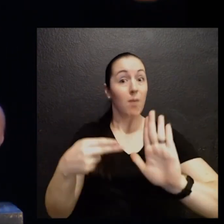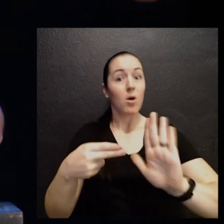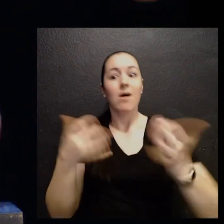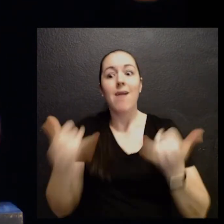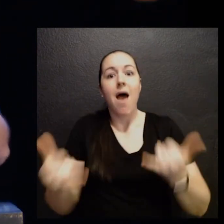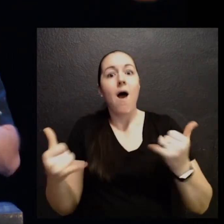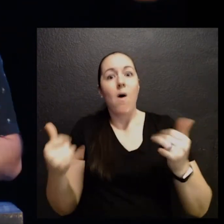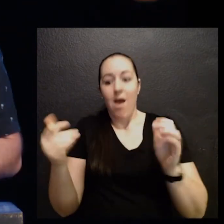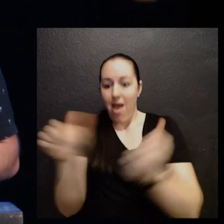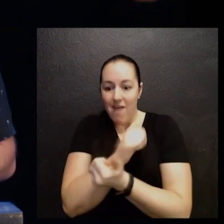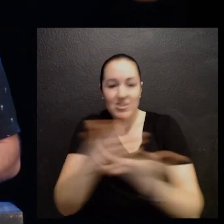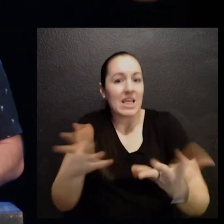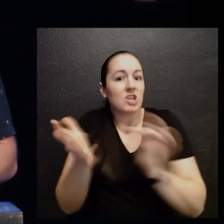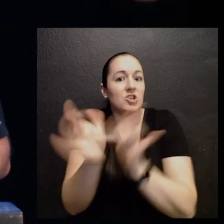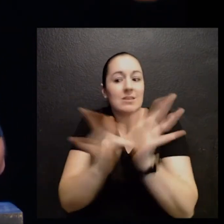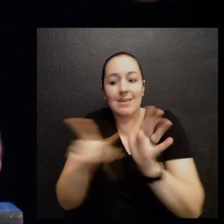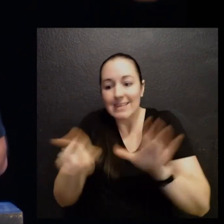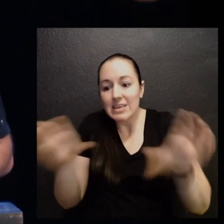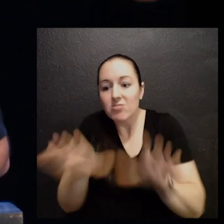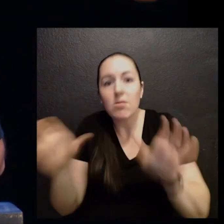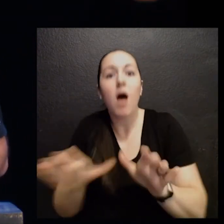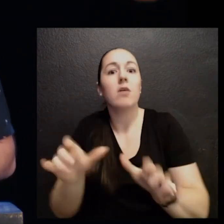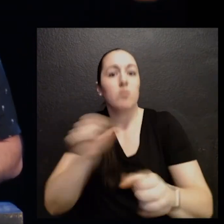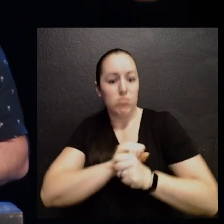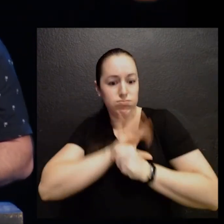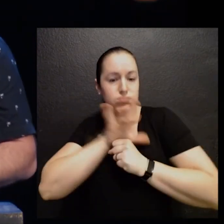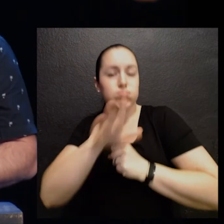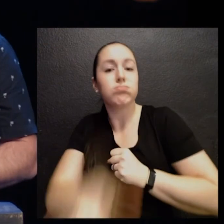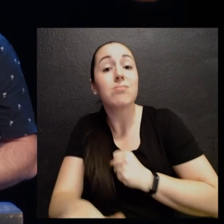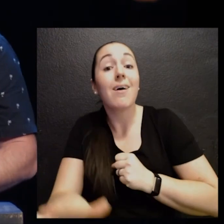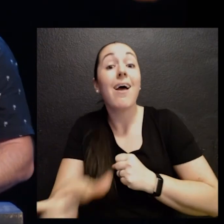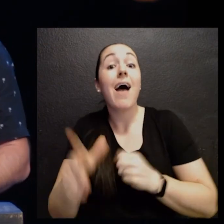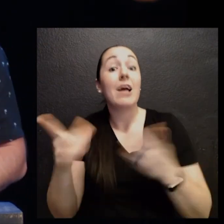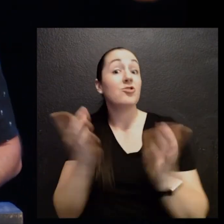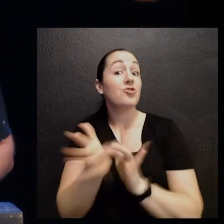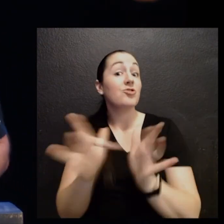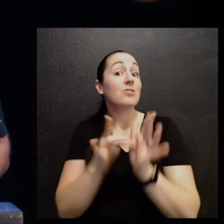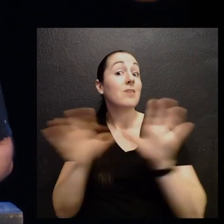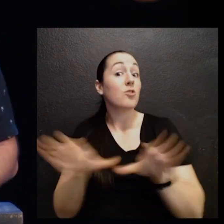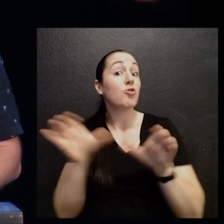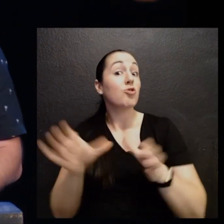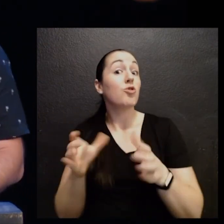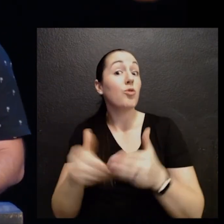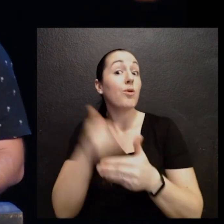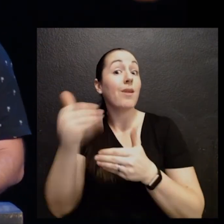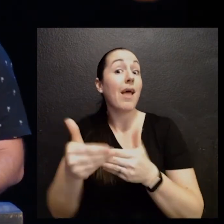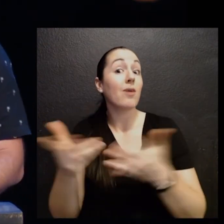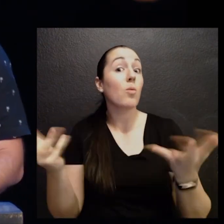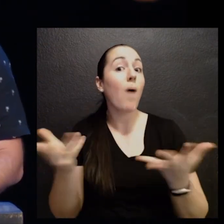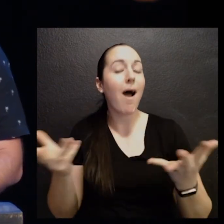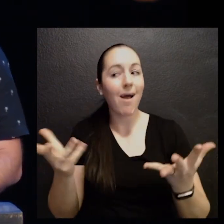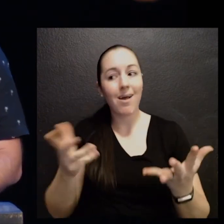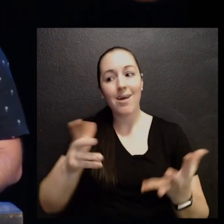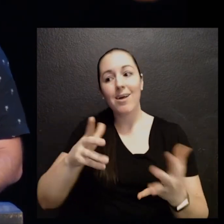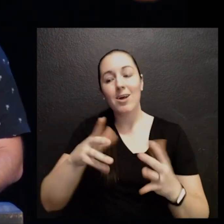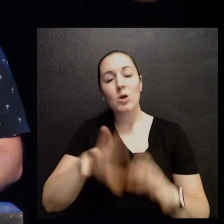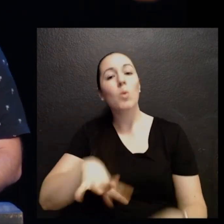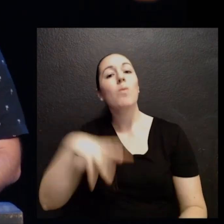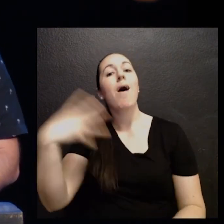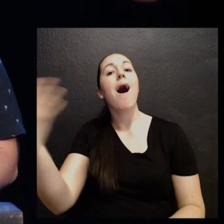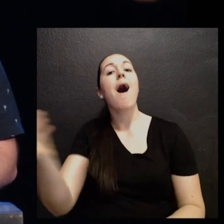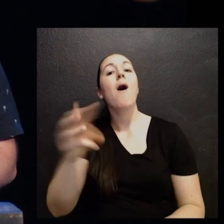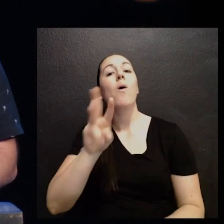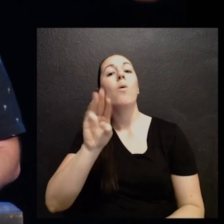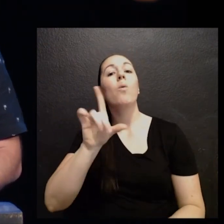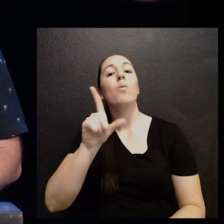that identity. And the very next thing that Jesus does, he goes into the wilderness. He